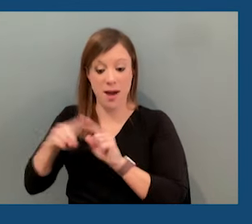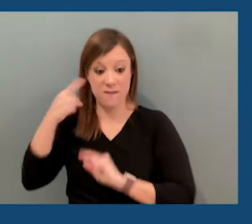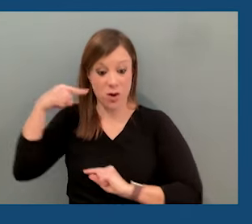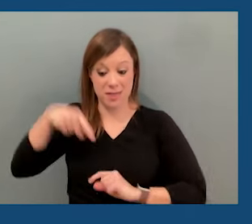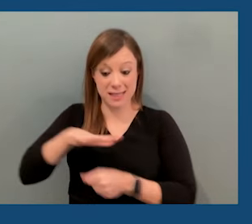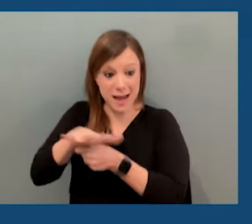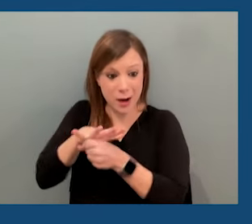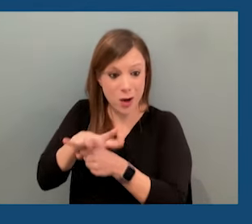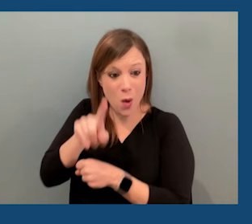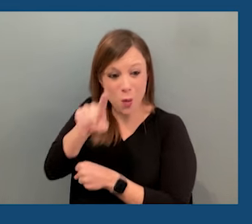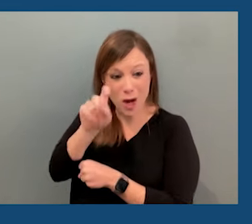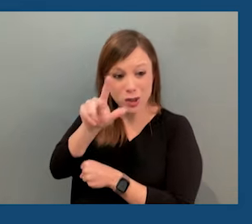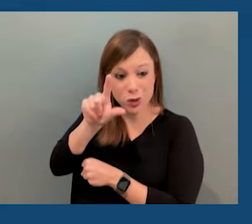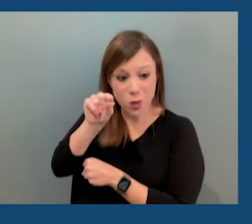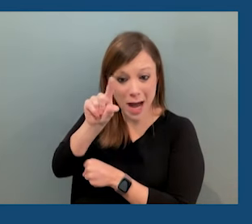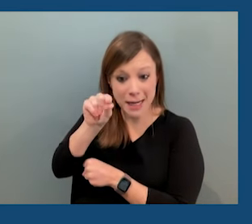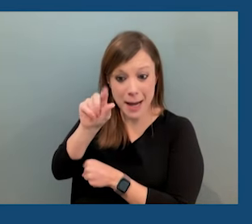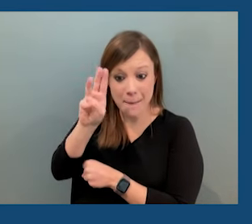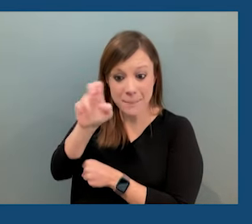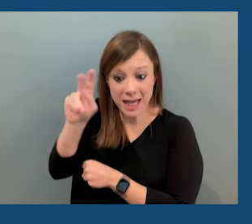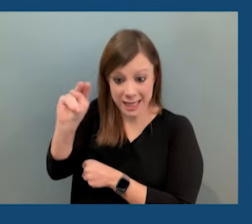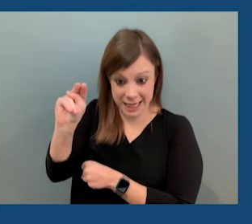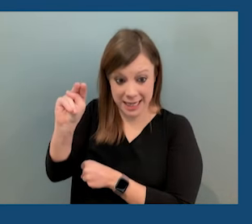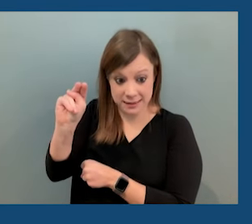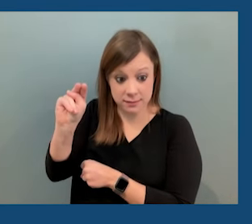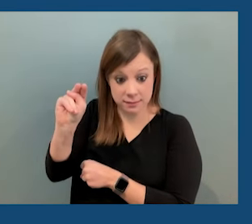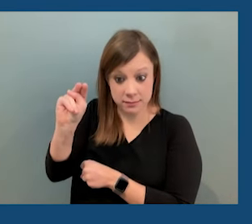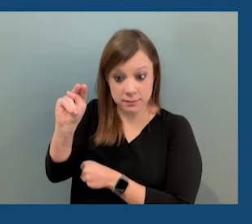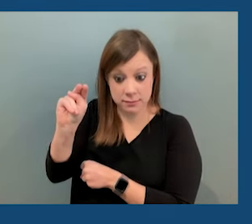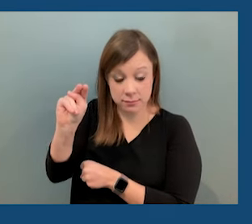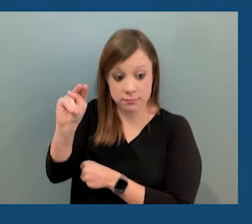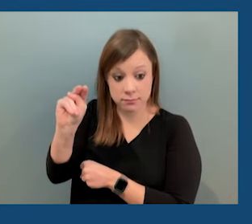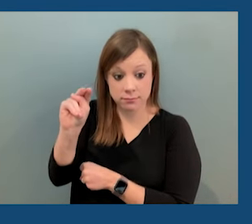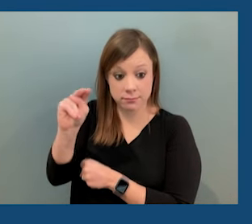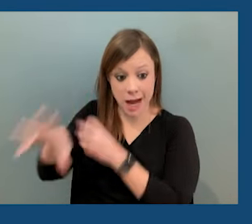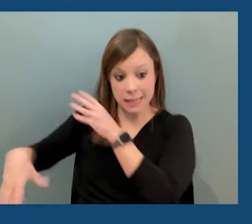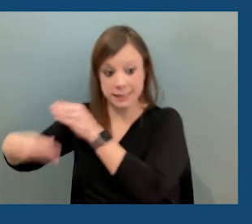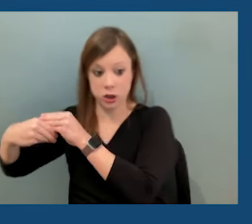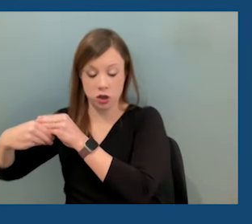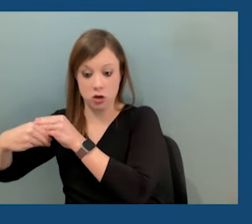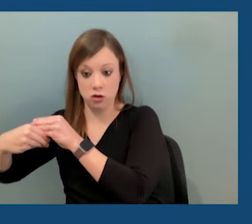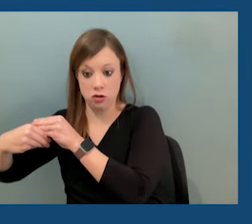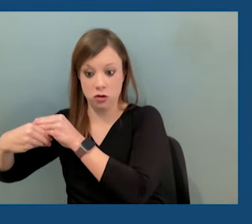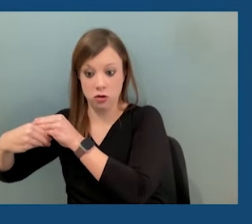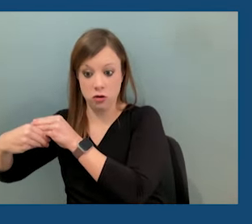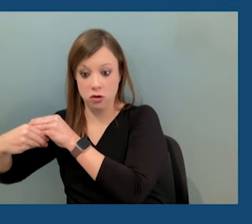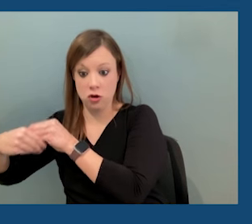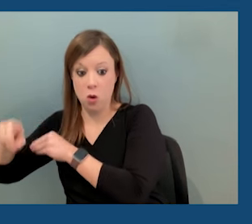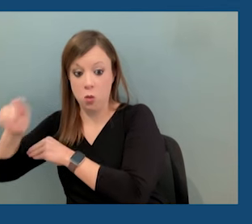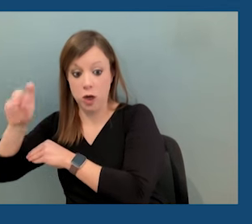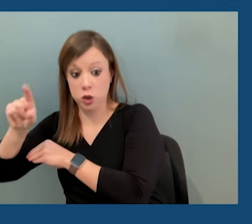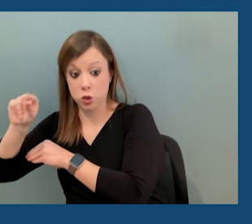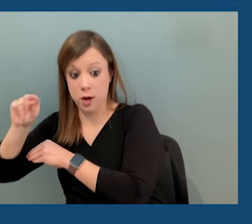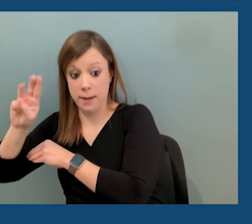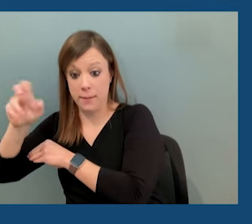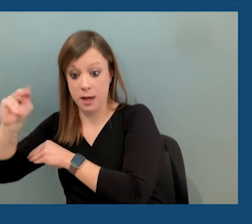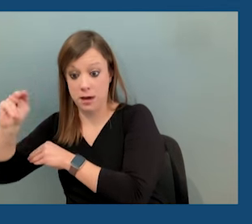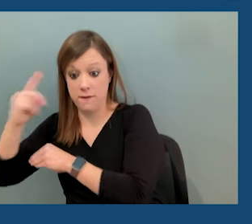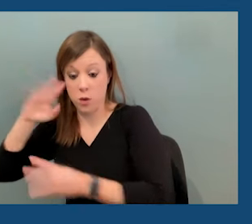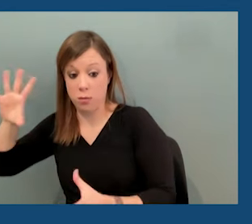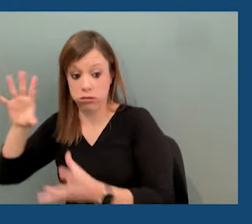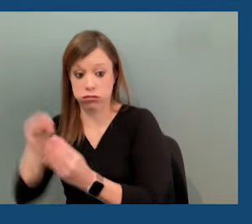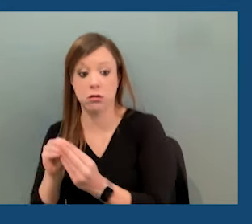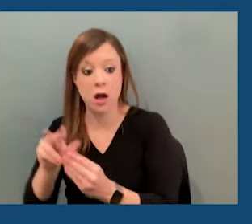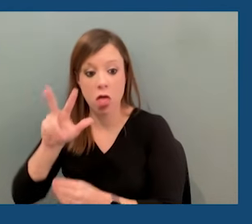$120 million in additional school aid this year, $120 million for a total of $3.8